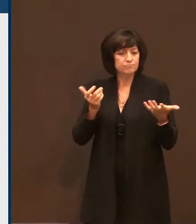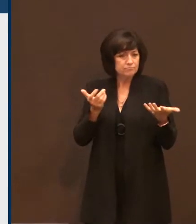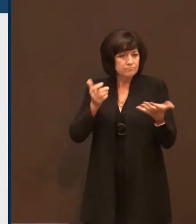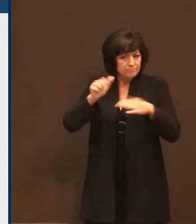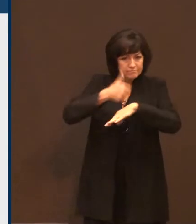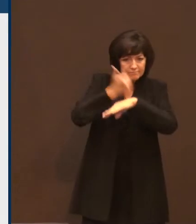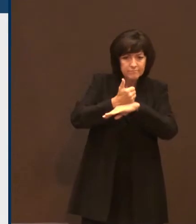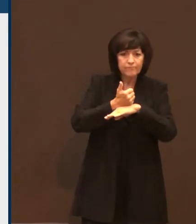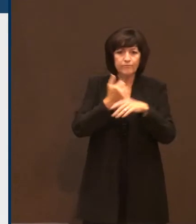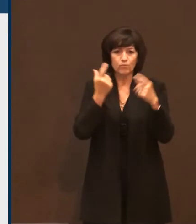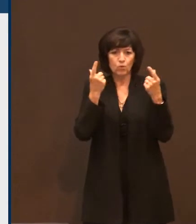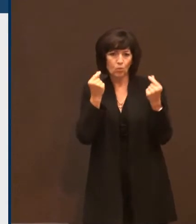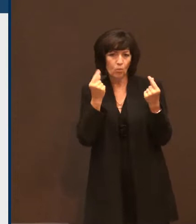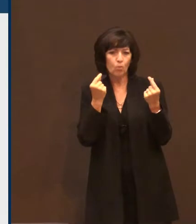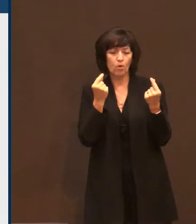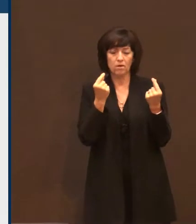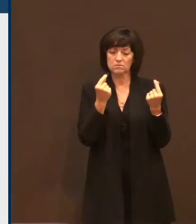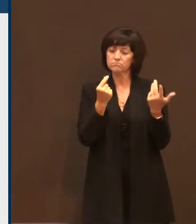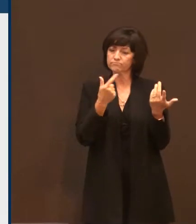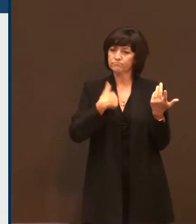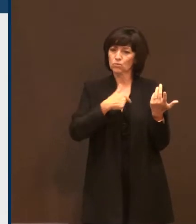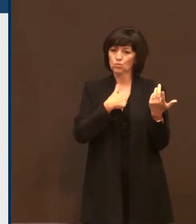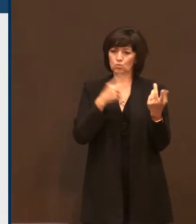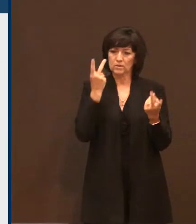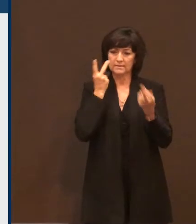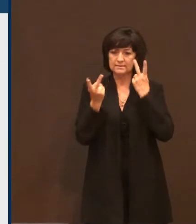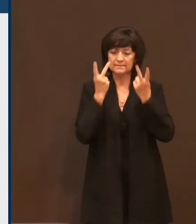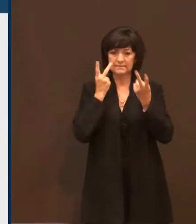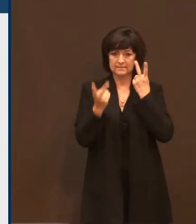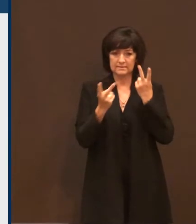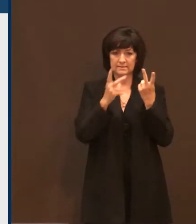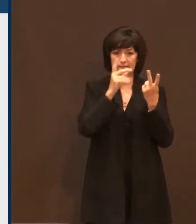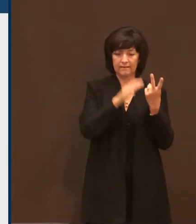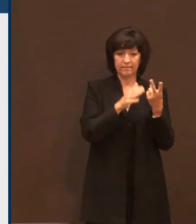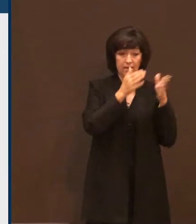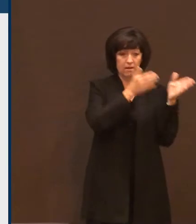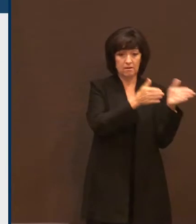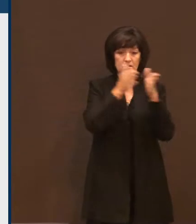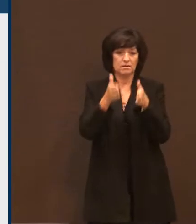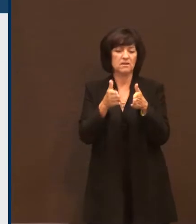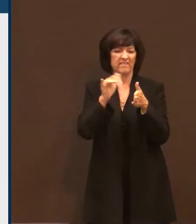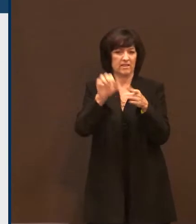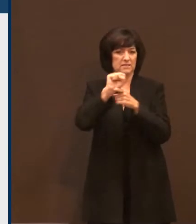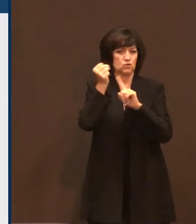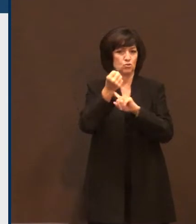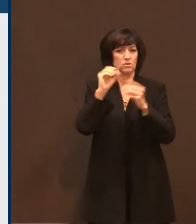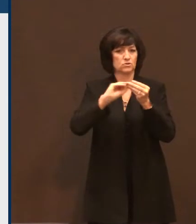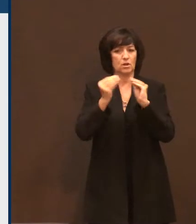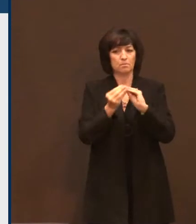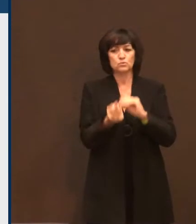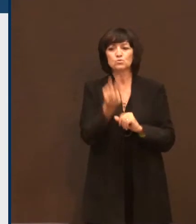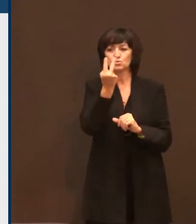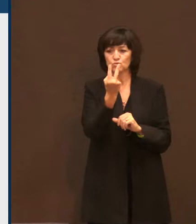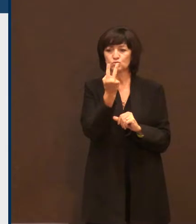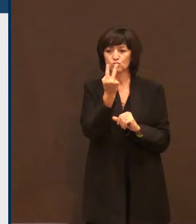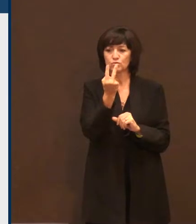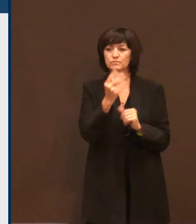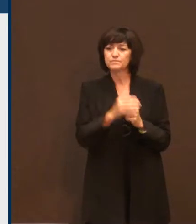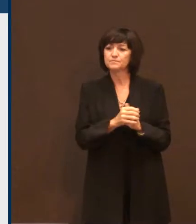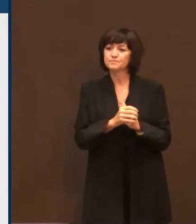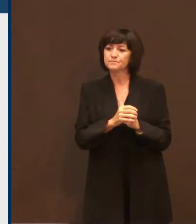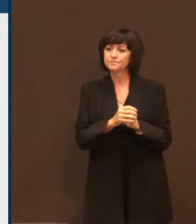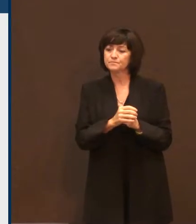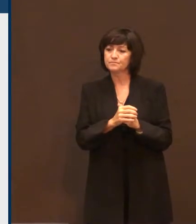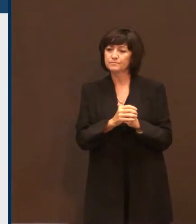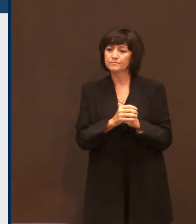either in scenario number 1 or scenario number 2. We do have quite a bit of information